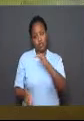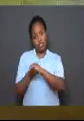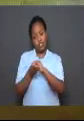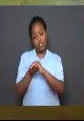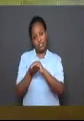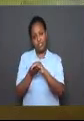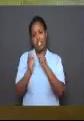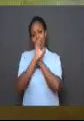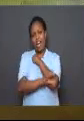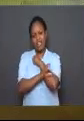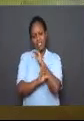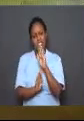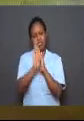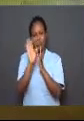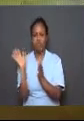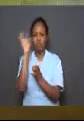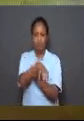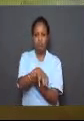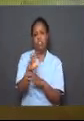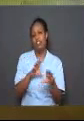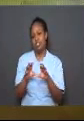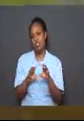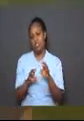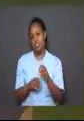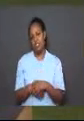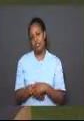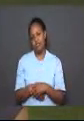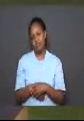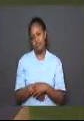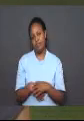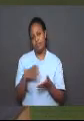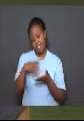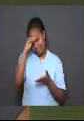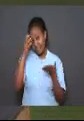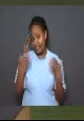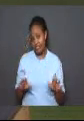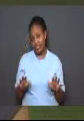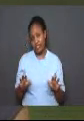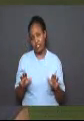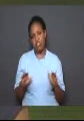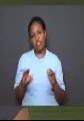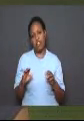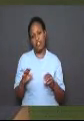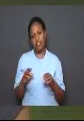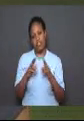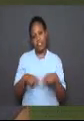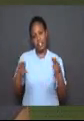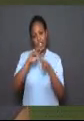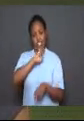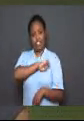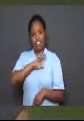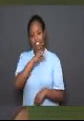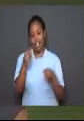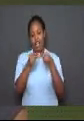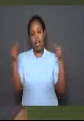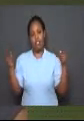Corruption interferes with a country's development. We have learned about the Federal Ethics